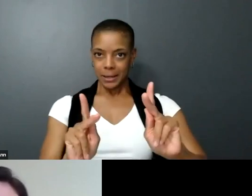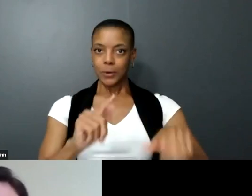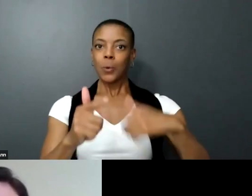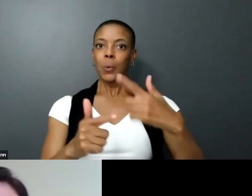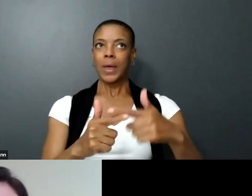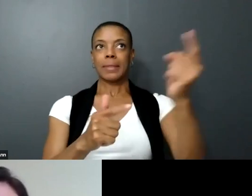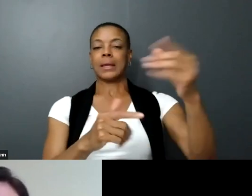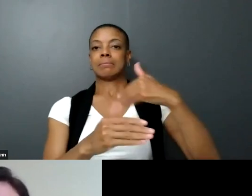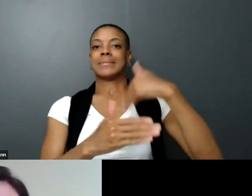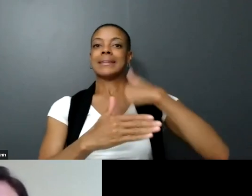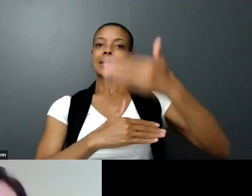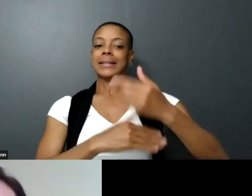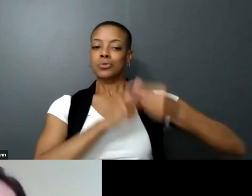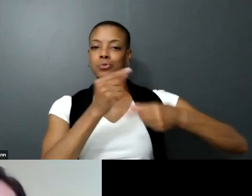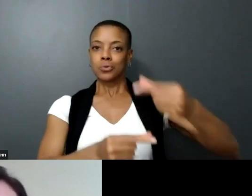get here.